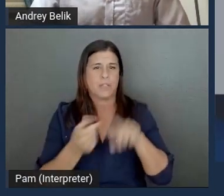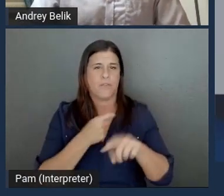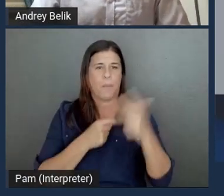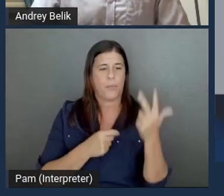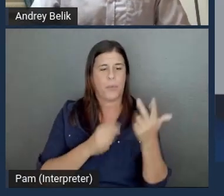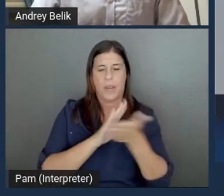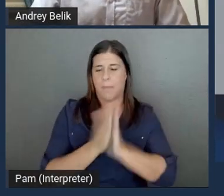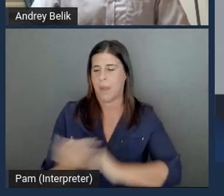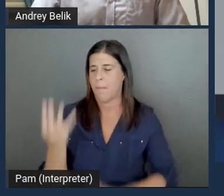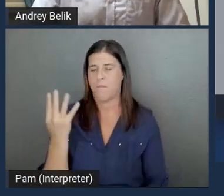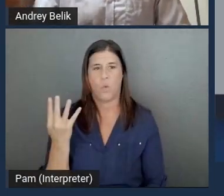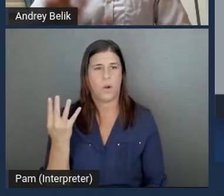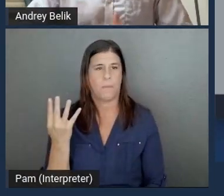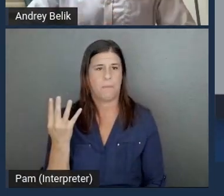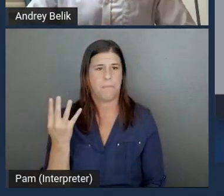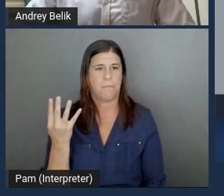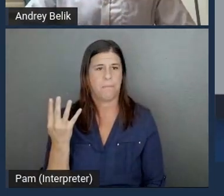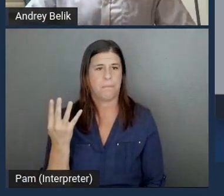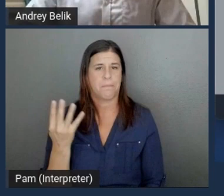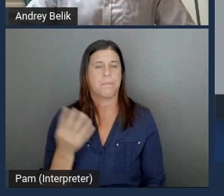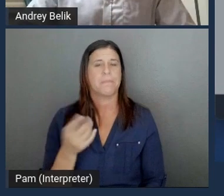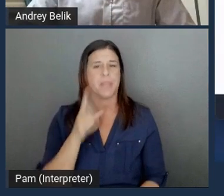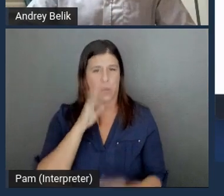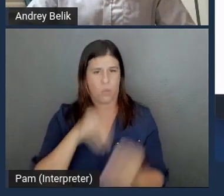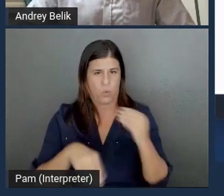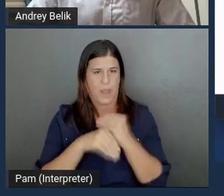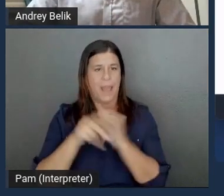4, and we'll add this policy.